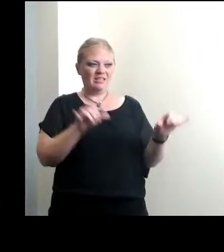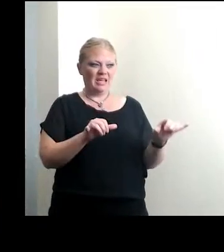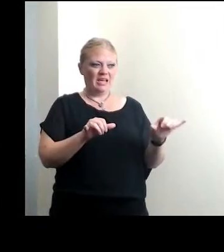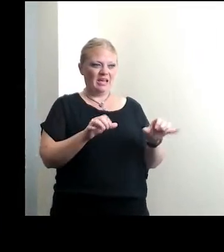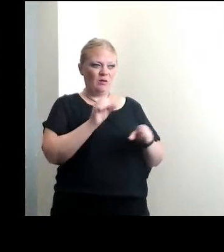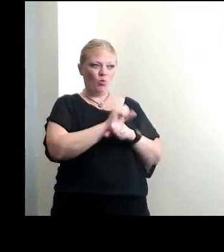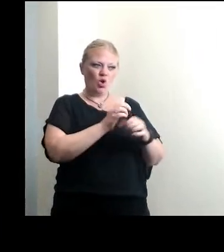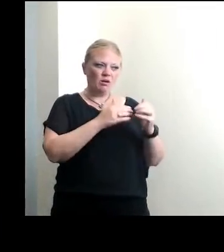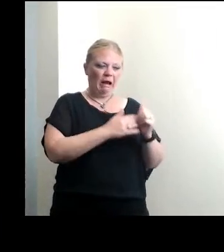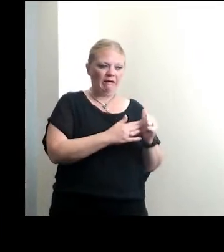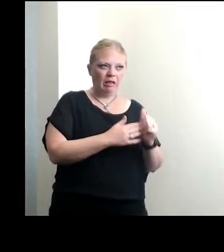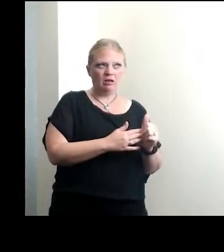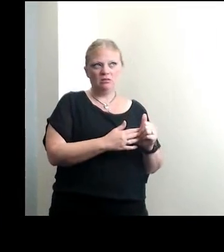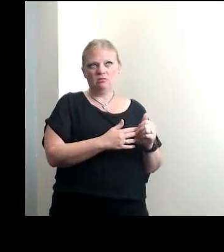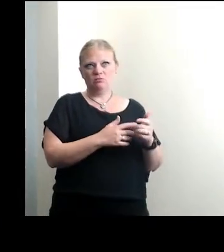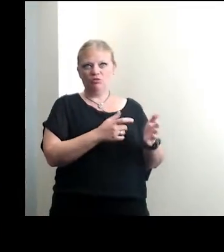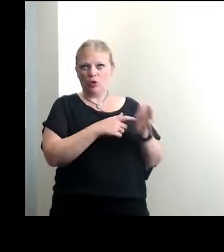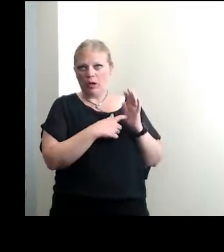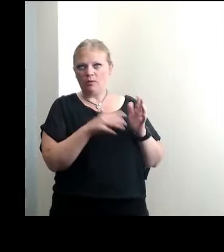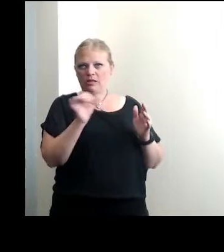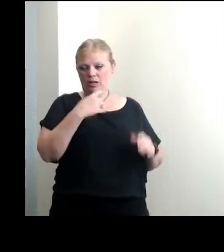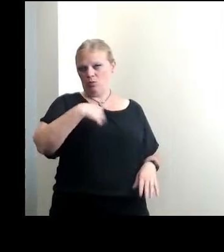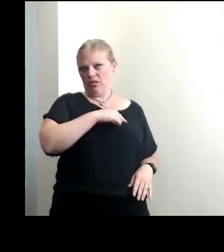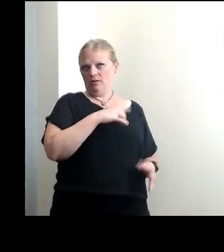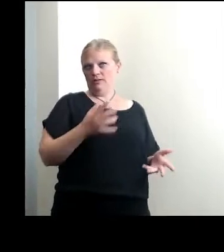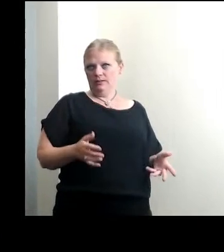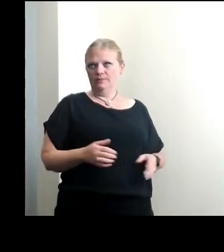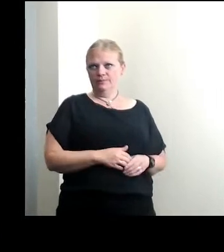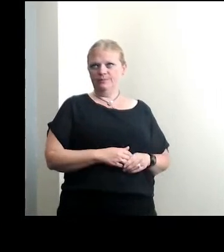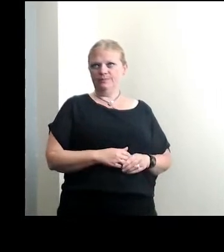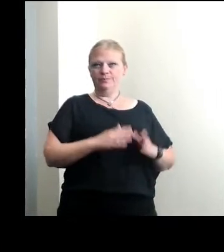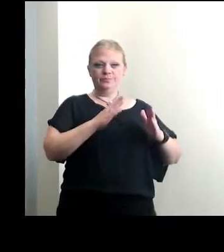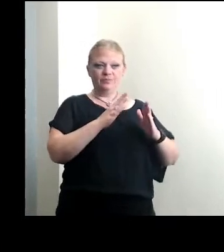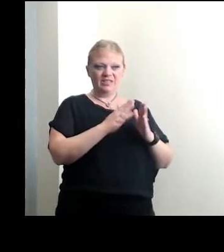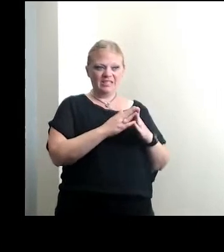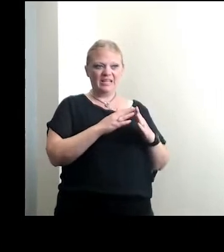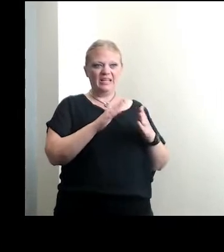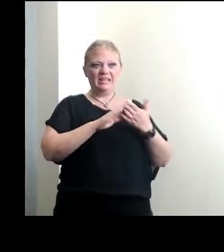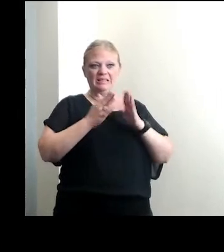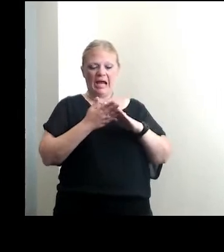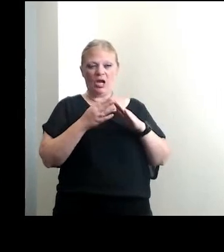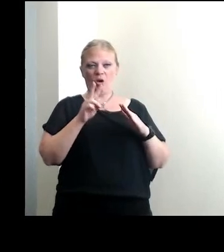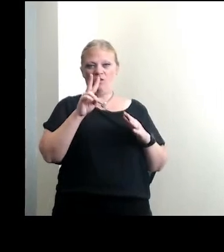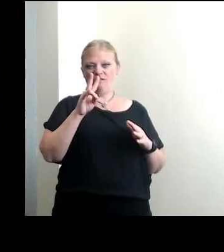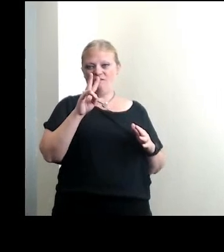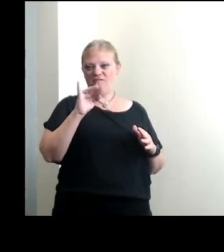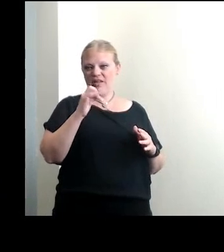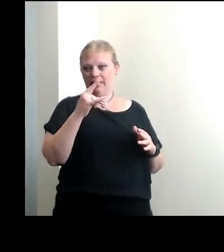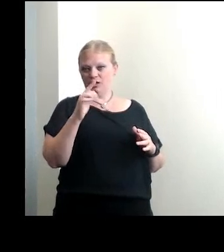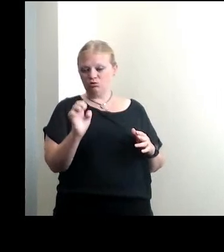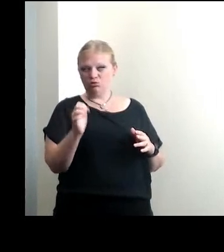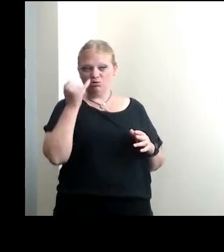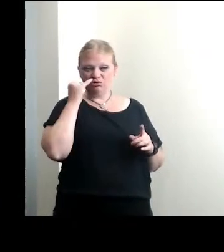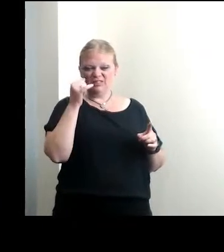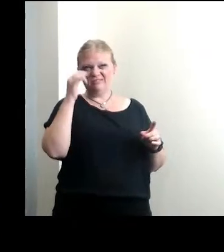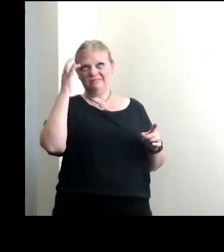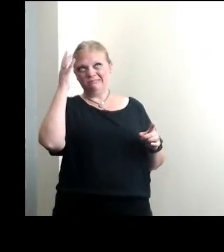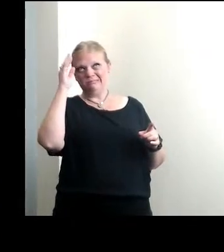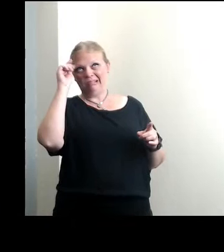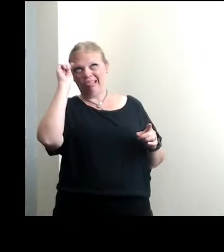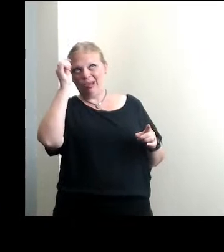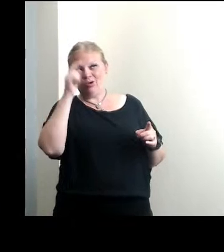work guidelines and requirements that we do. So cities, towns, and villages, theoretically, if they have a state of emergency, they